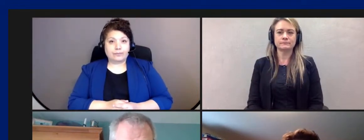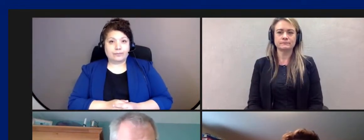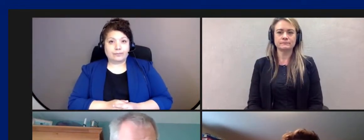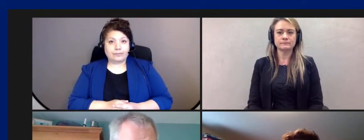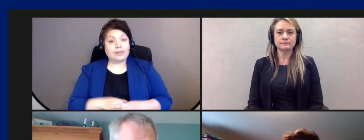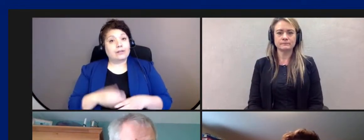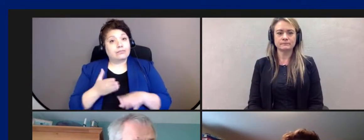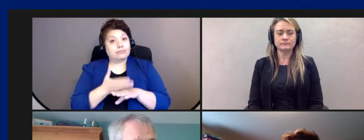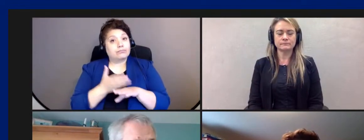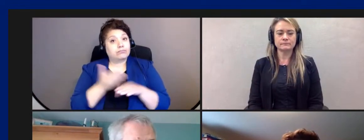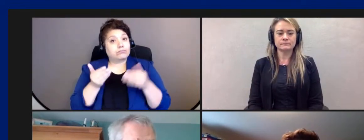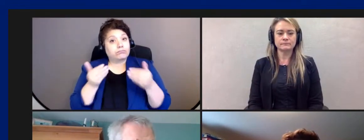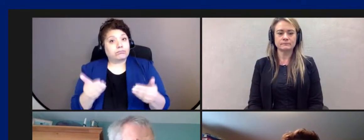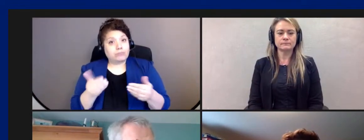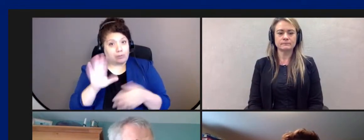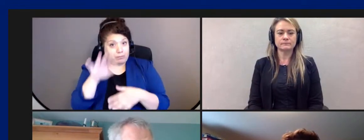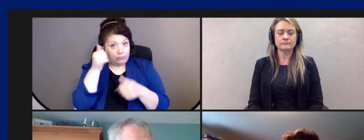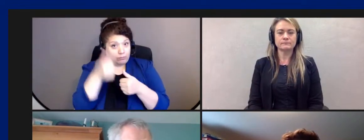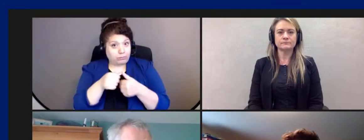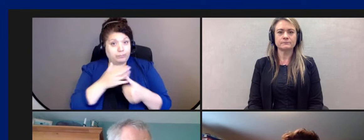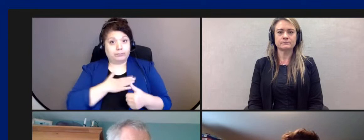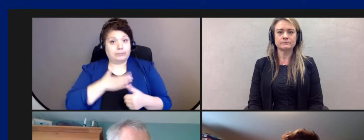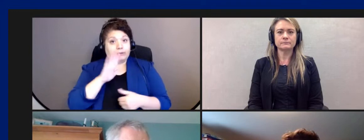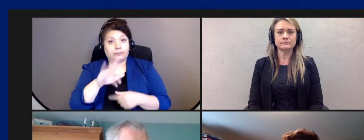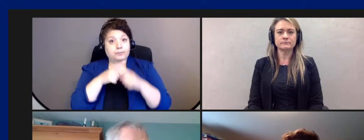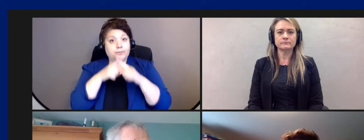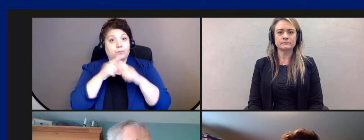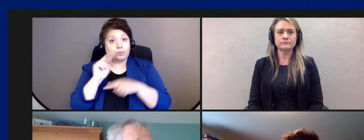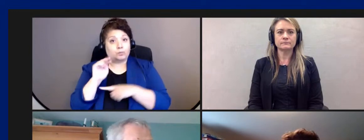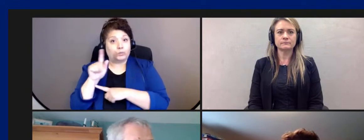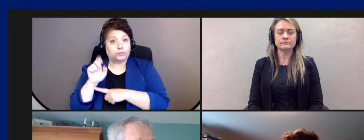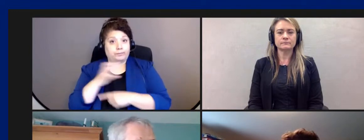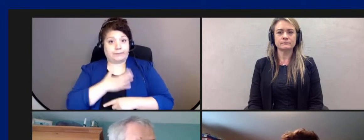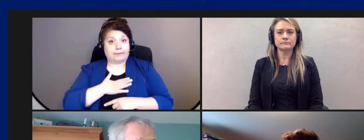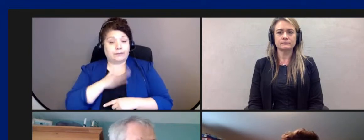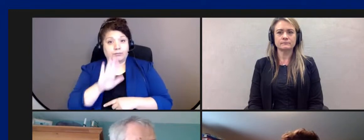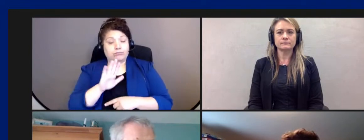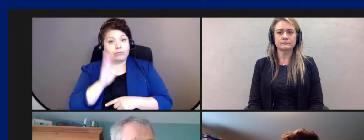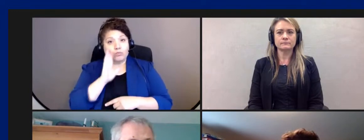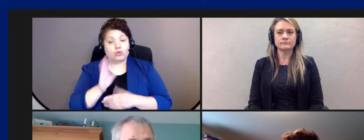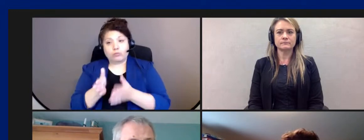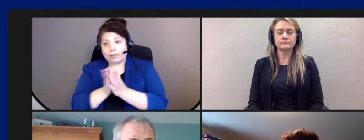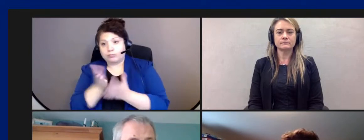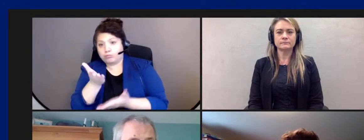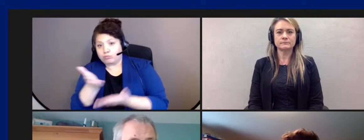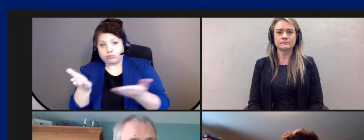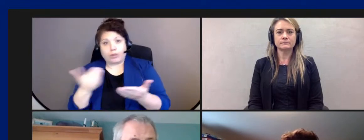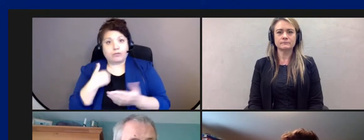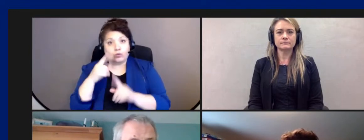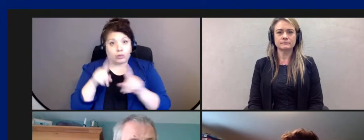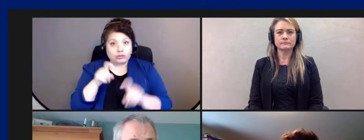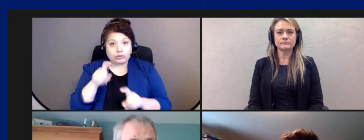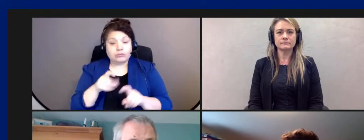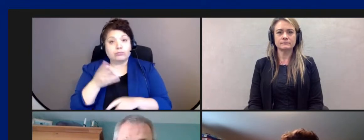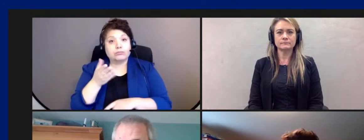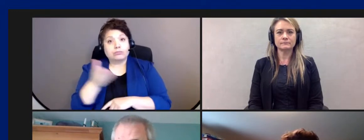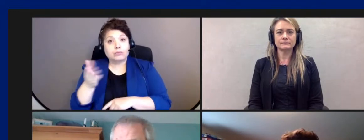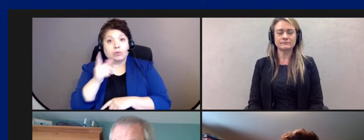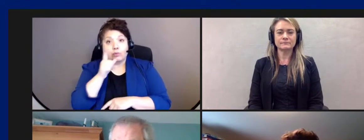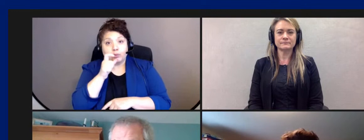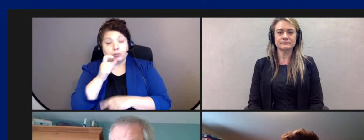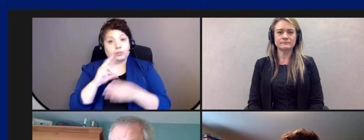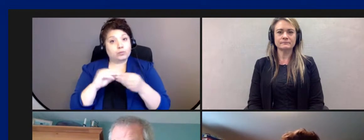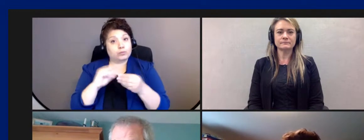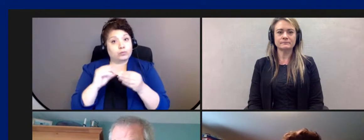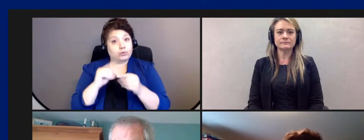Before we begin, a reminder to please place your microphone on mute until I invite you to speak or to ask your question. To view who is speaking on Zoom, please put your